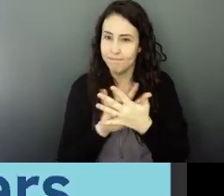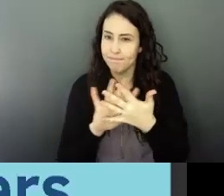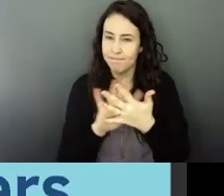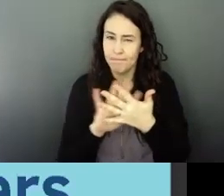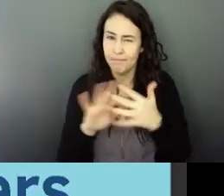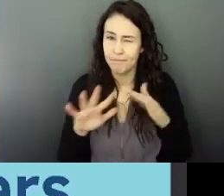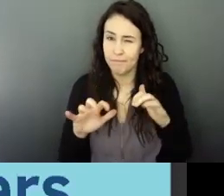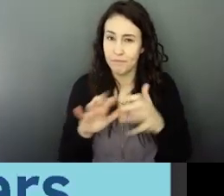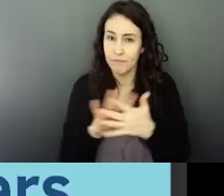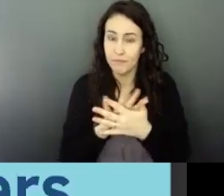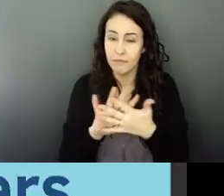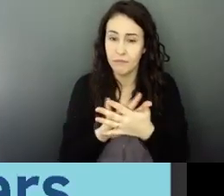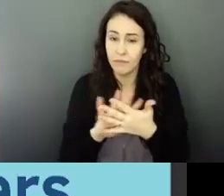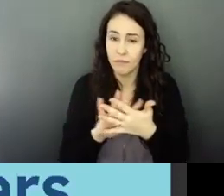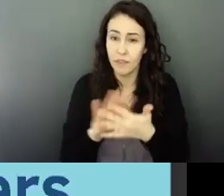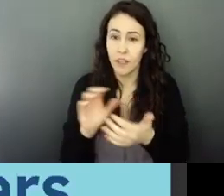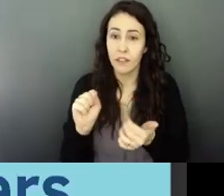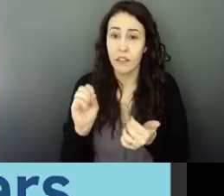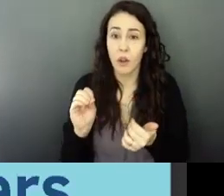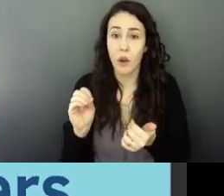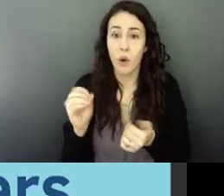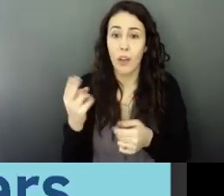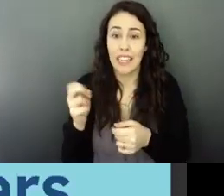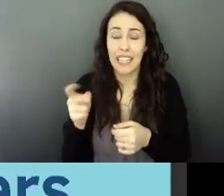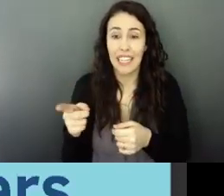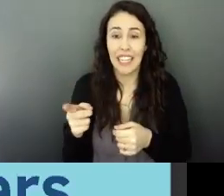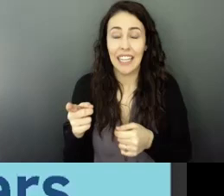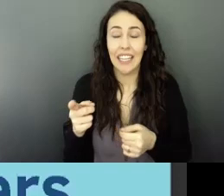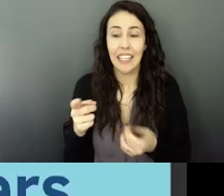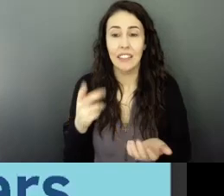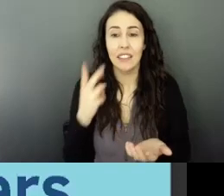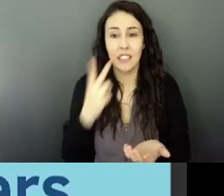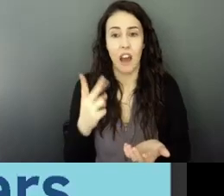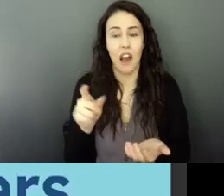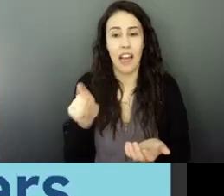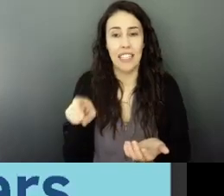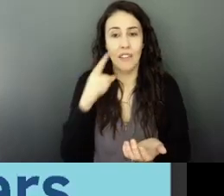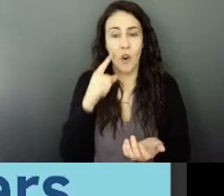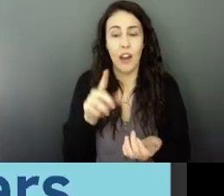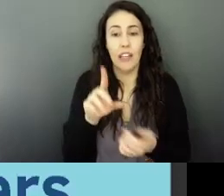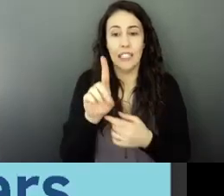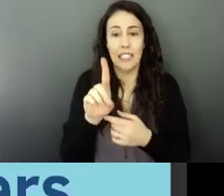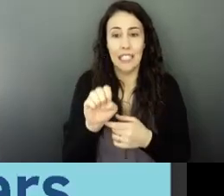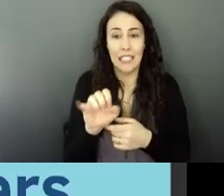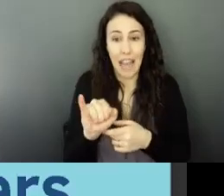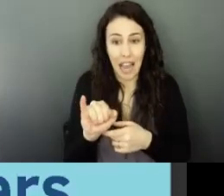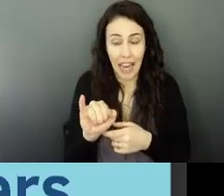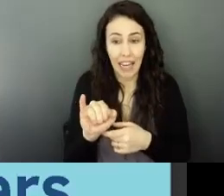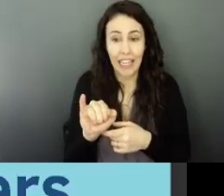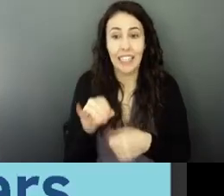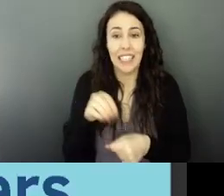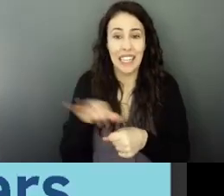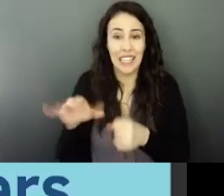And so he saw a need for a DEI committee within his final assessment